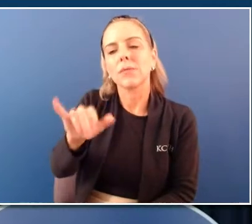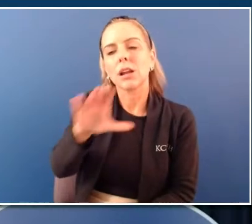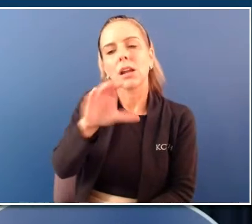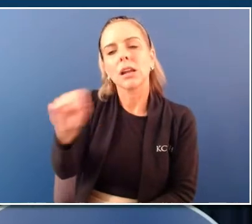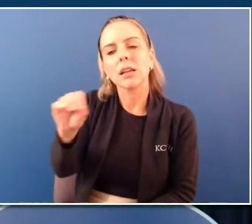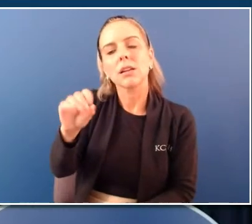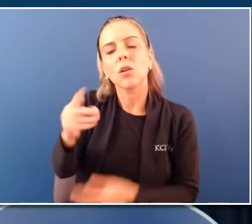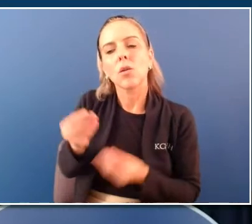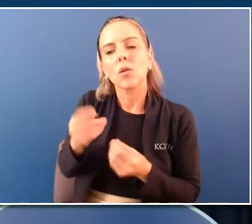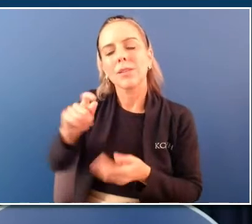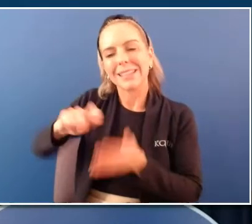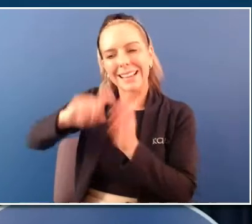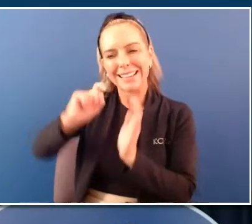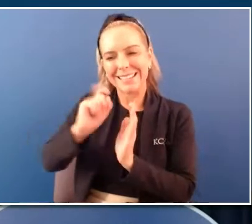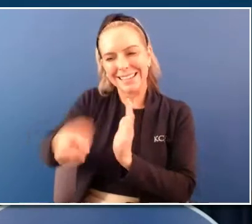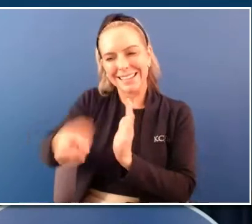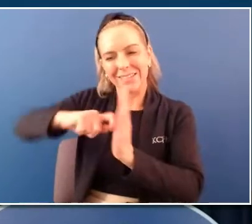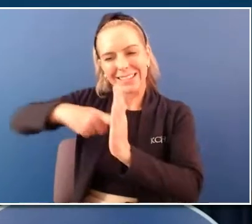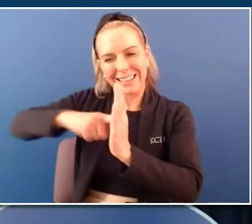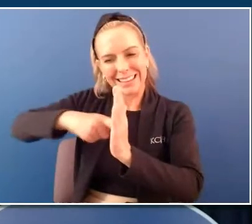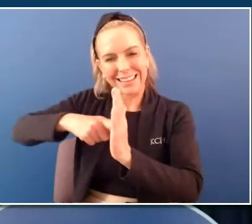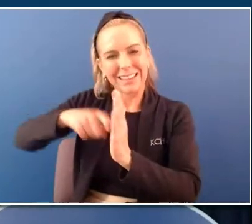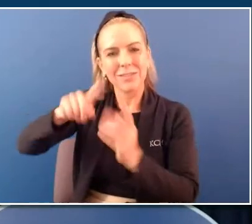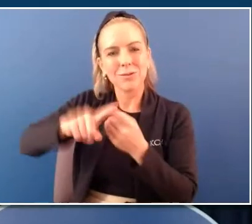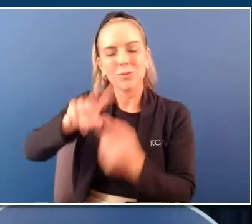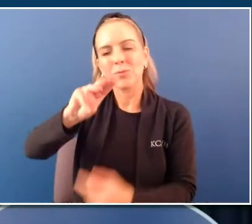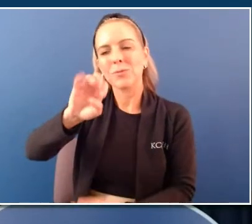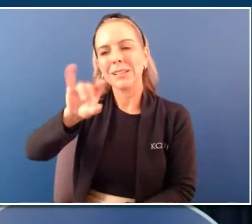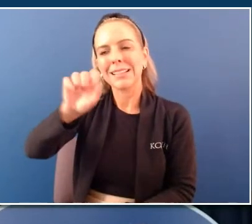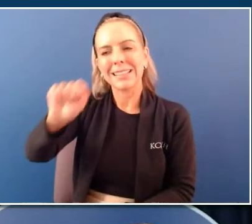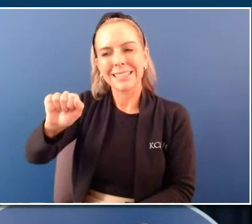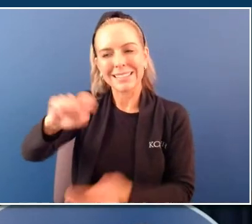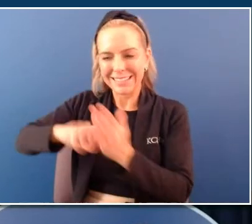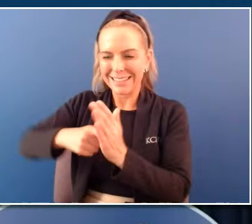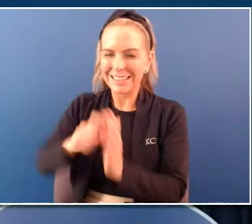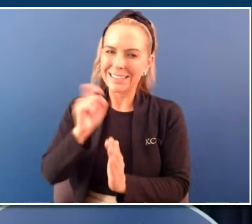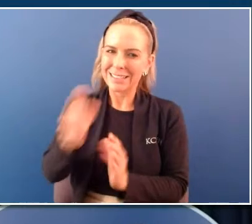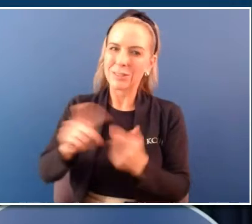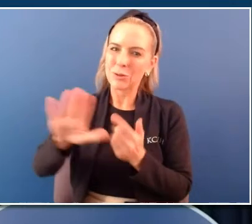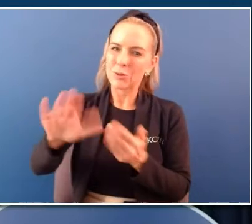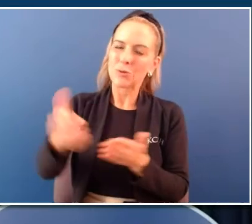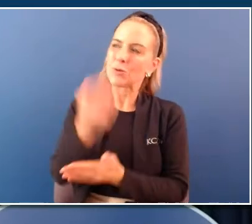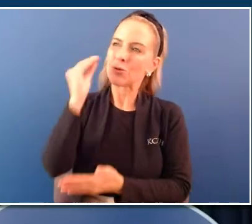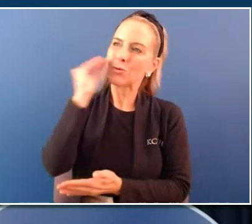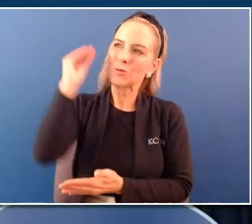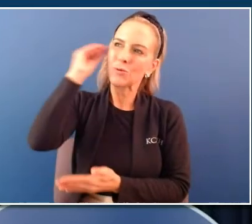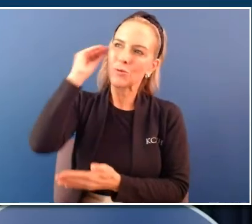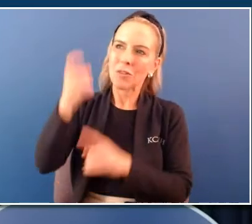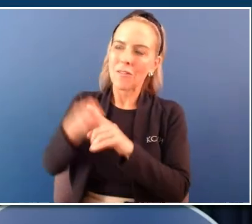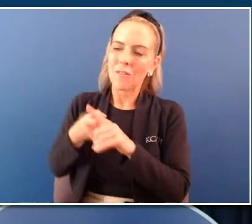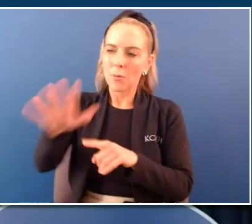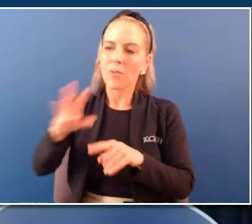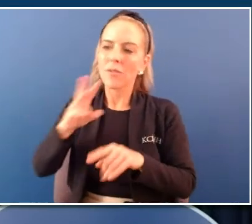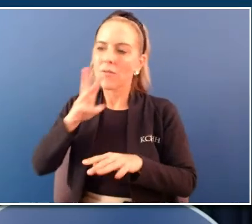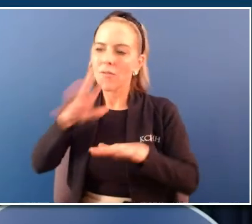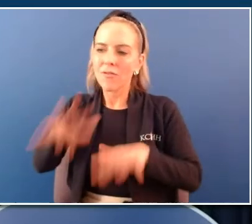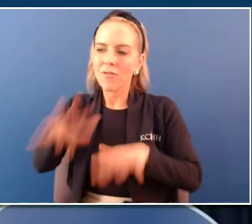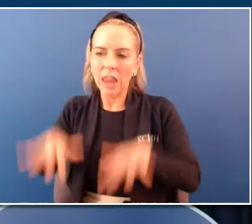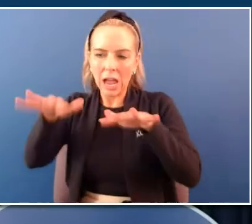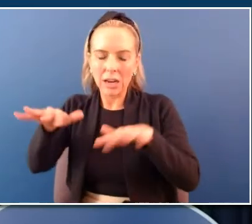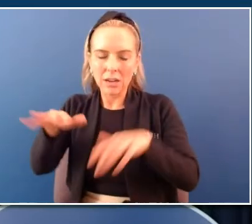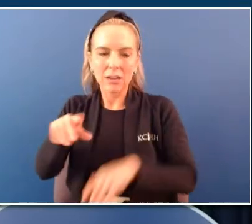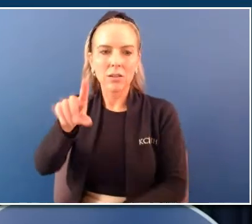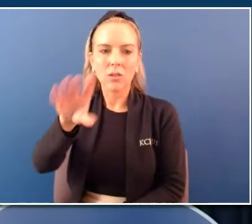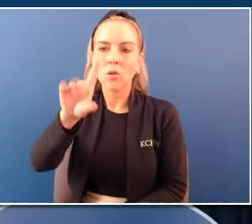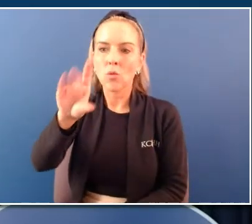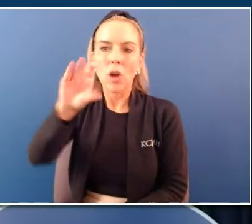new home to flood survivor Melissa Neese. The celebration marked the Housing Development Alliance's 100th flood